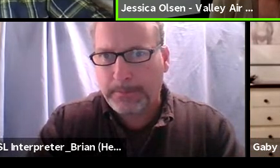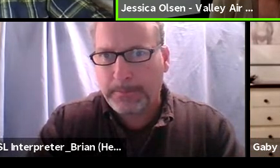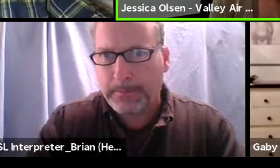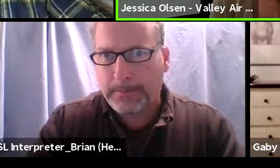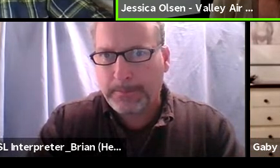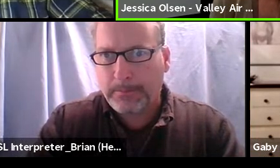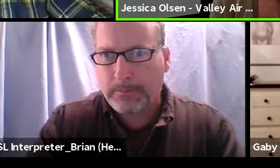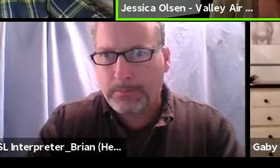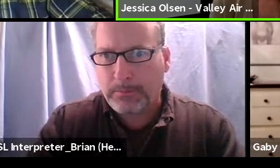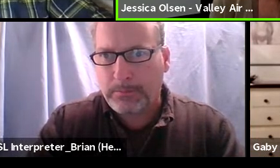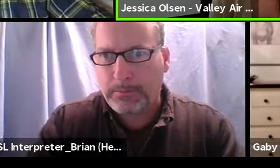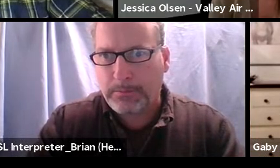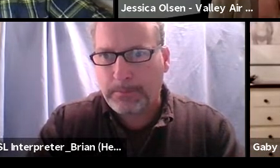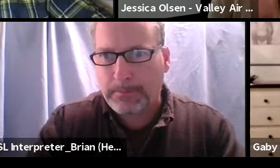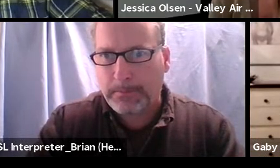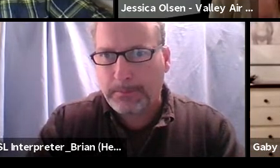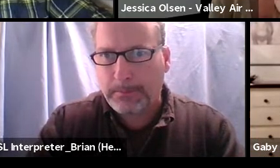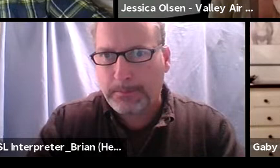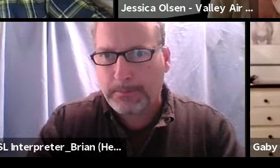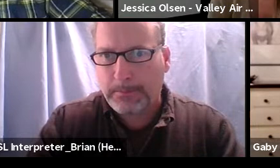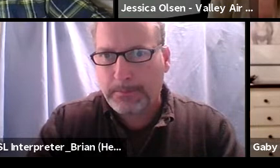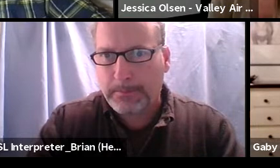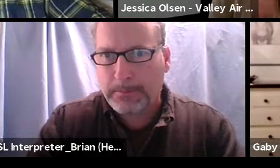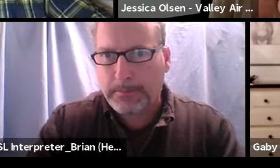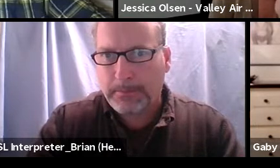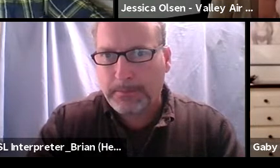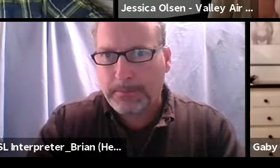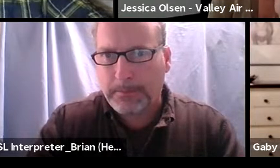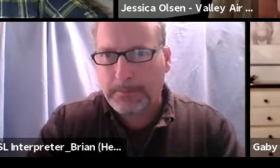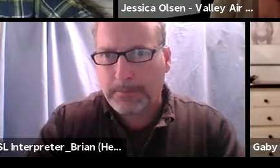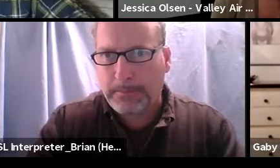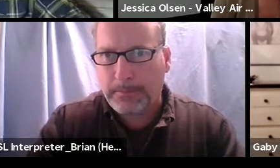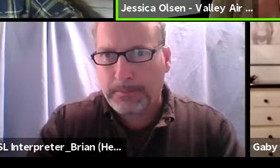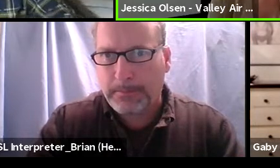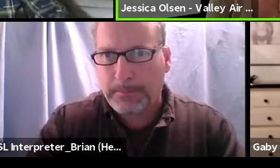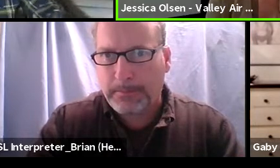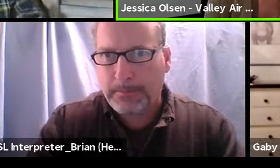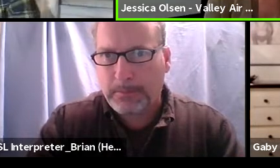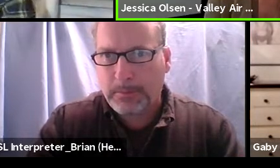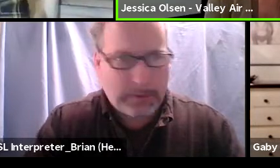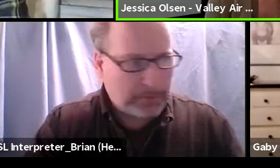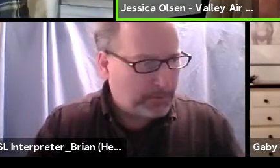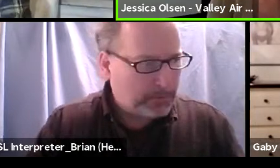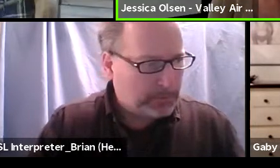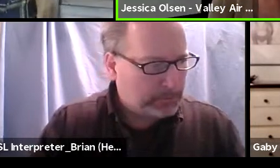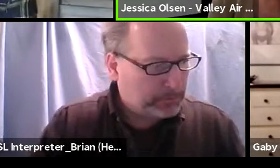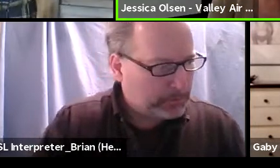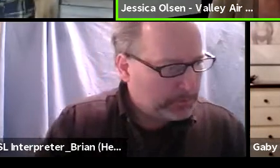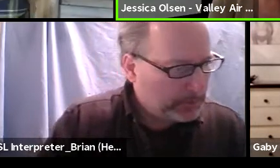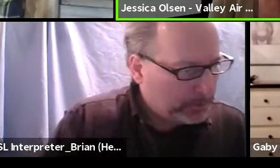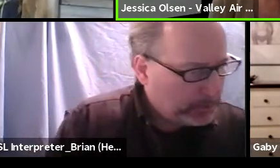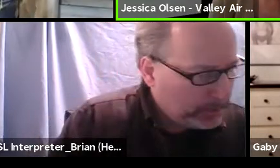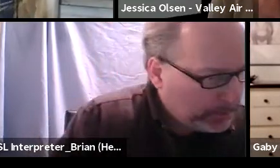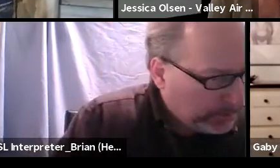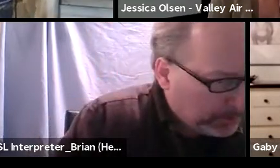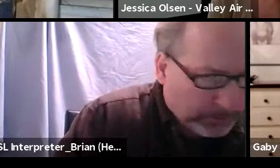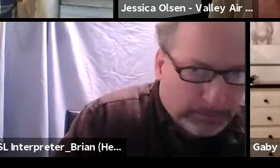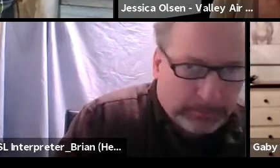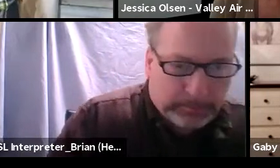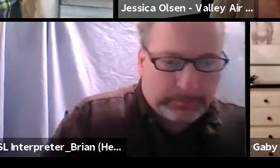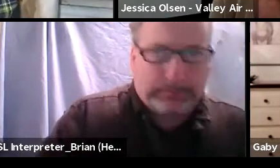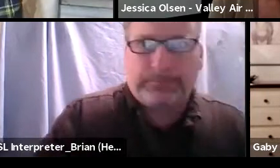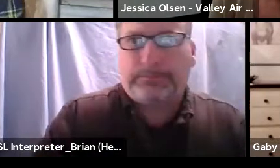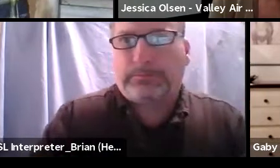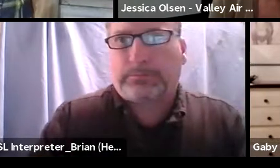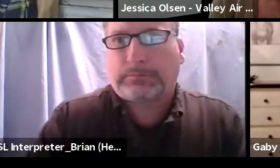off YouTube Live, and then we usually high five. People are seeing this live right now. Yeah, right. We are done. We are